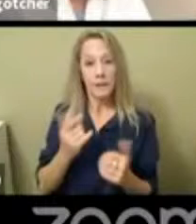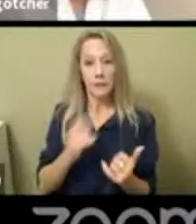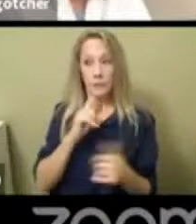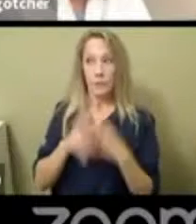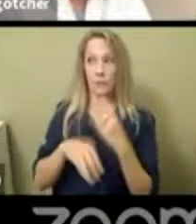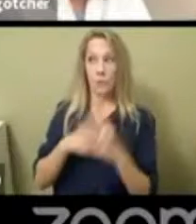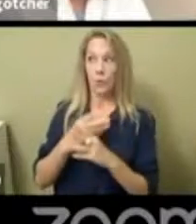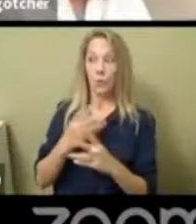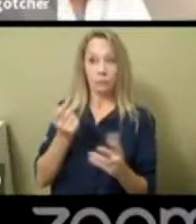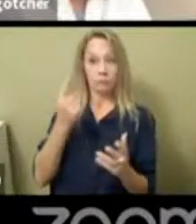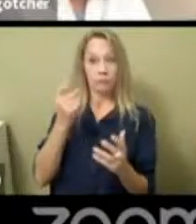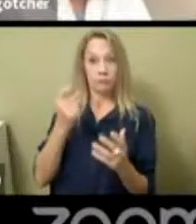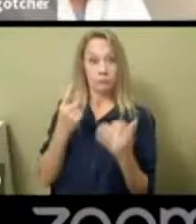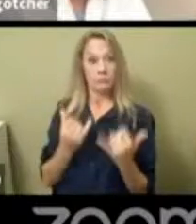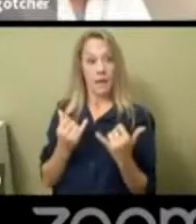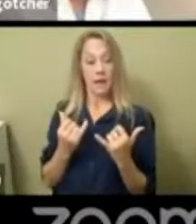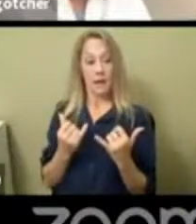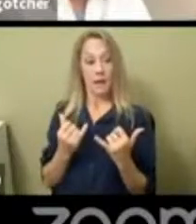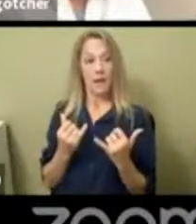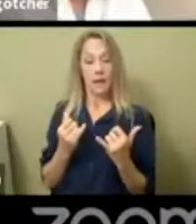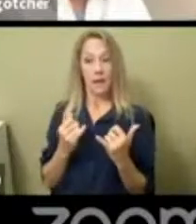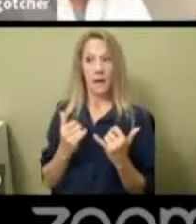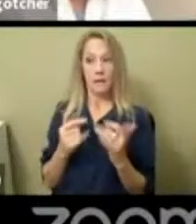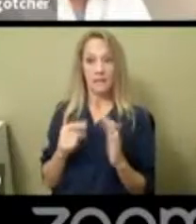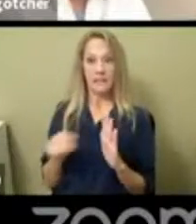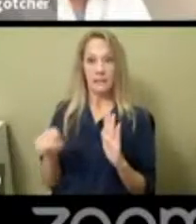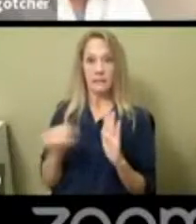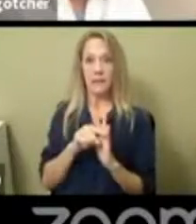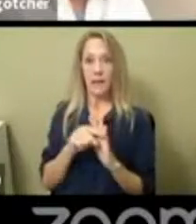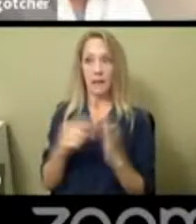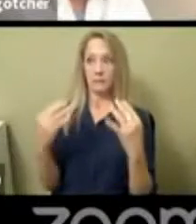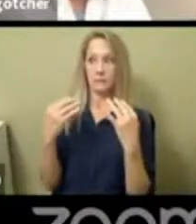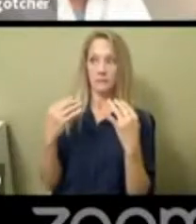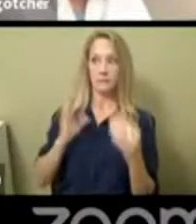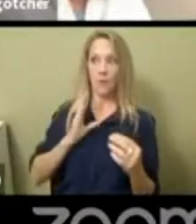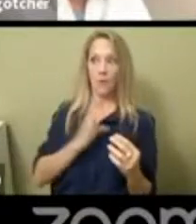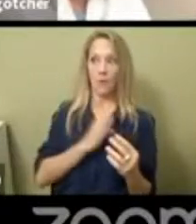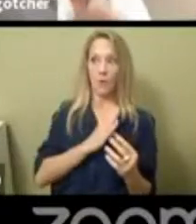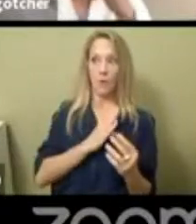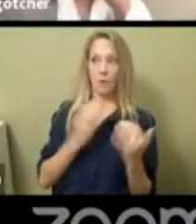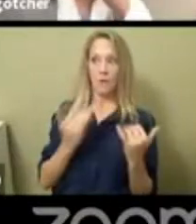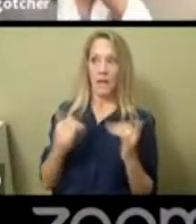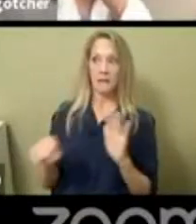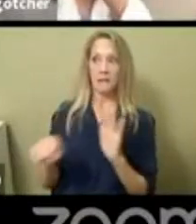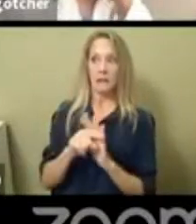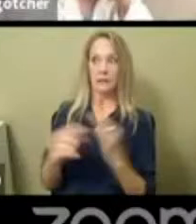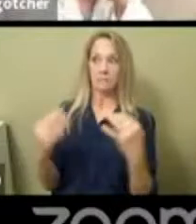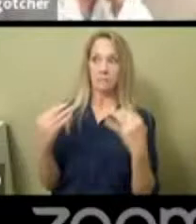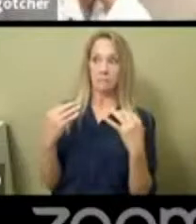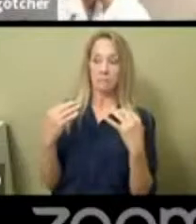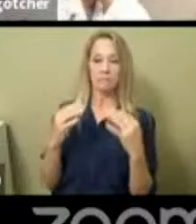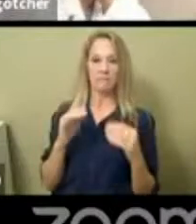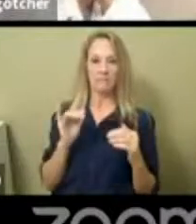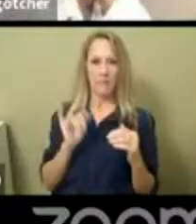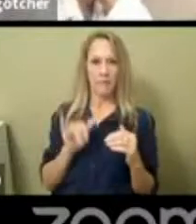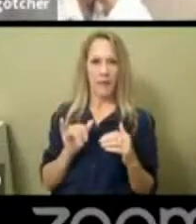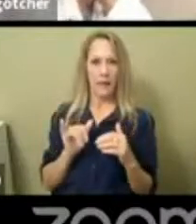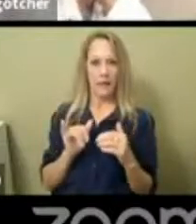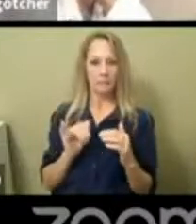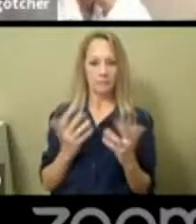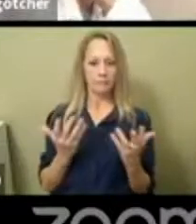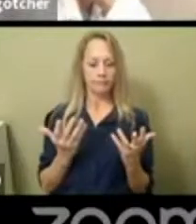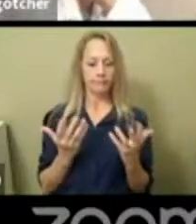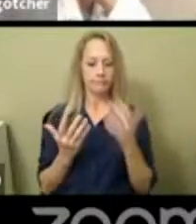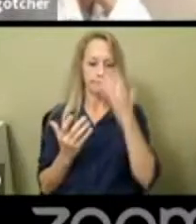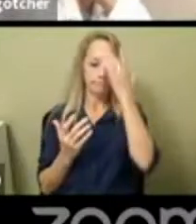the degree of negative attention that this board has faced, I mean, that's affected,